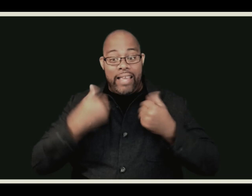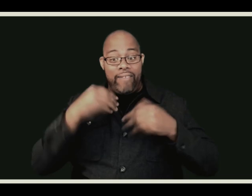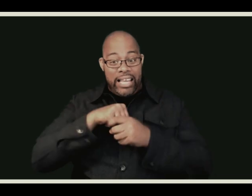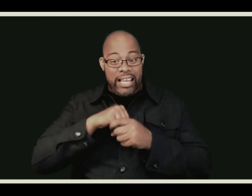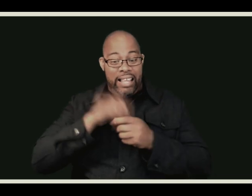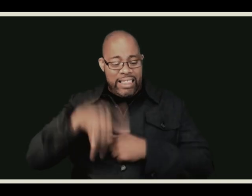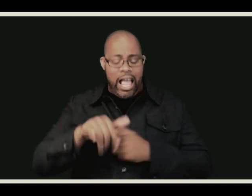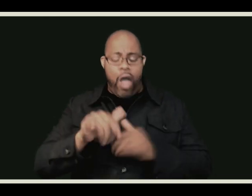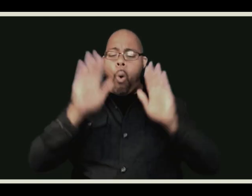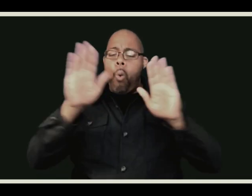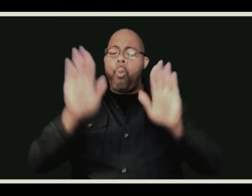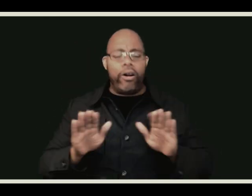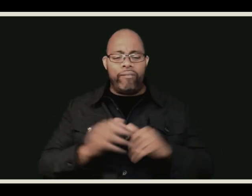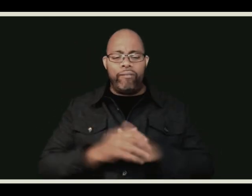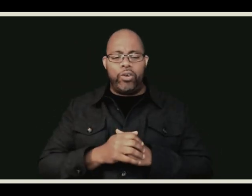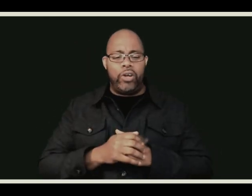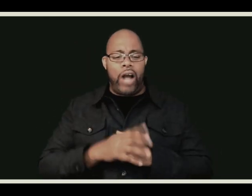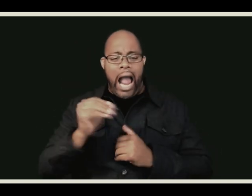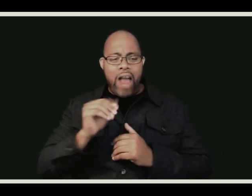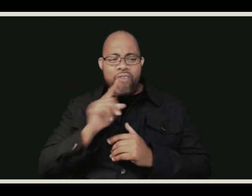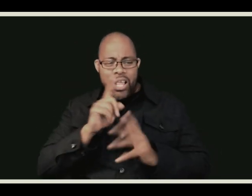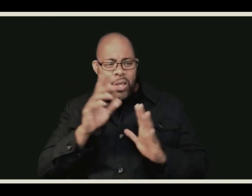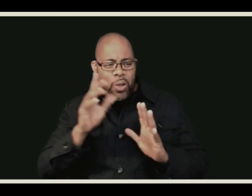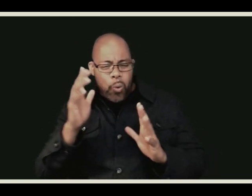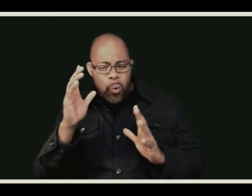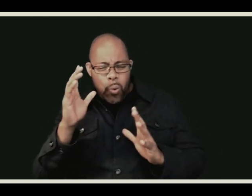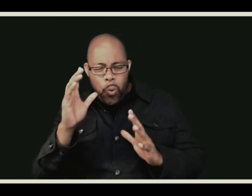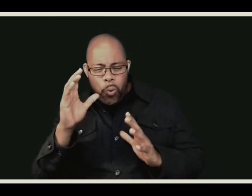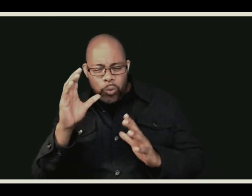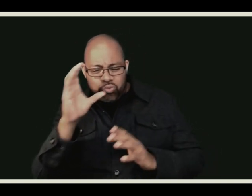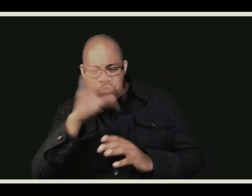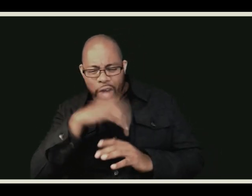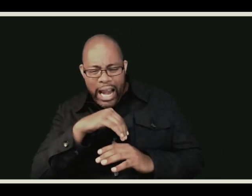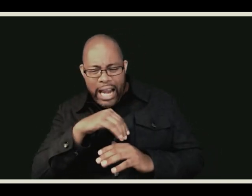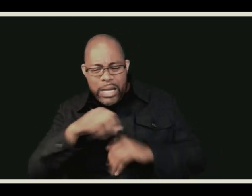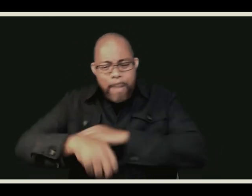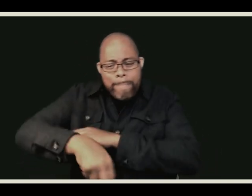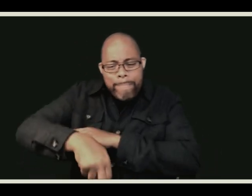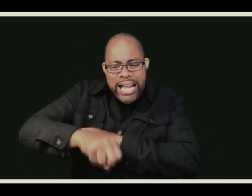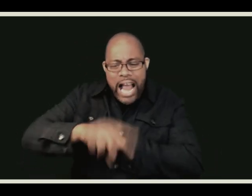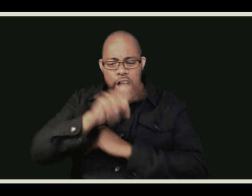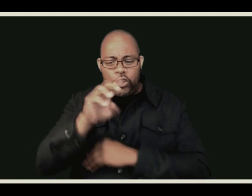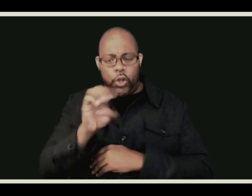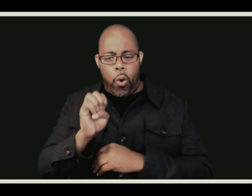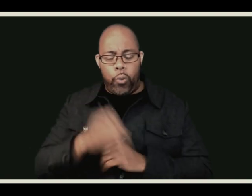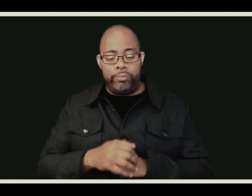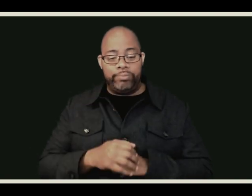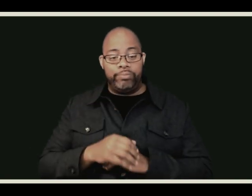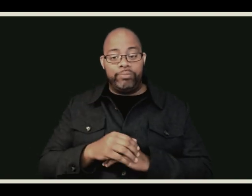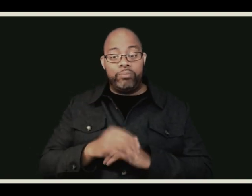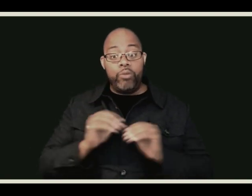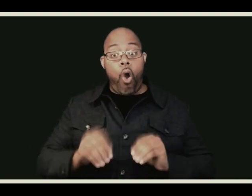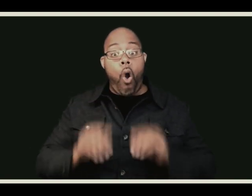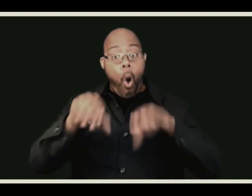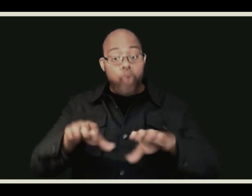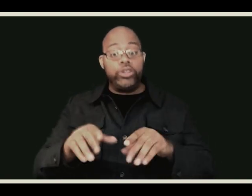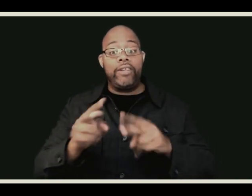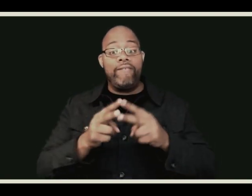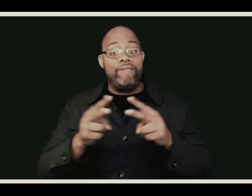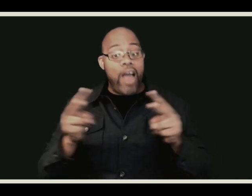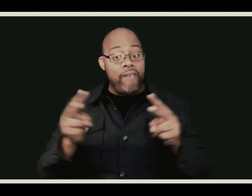in this wonderful and mysterious midnight zone. The ocean is